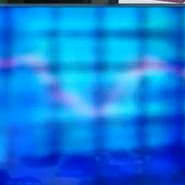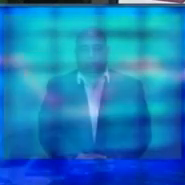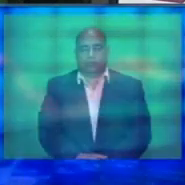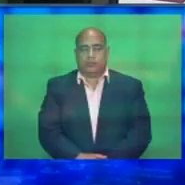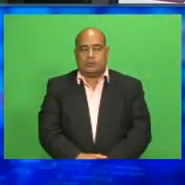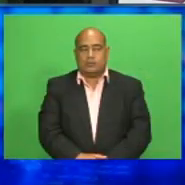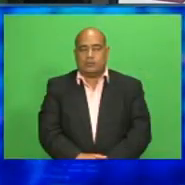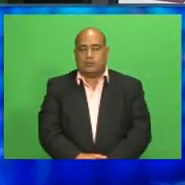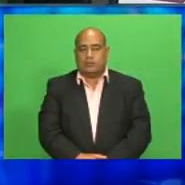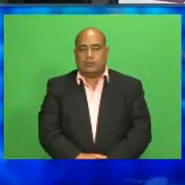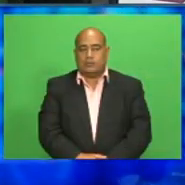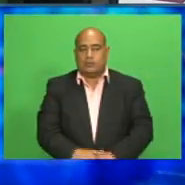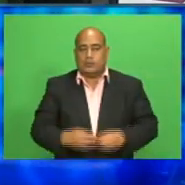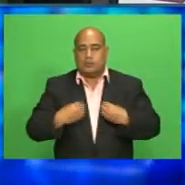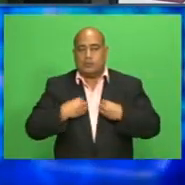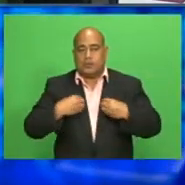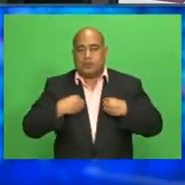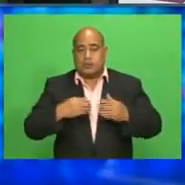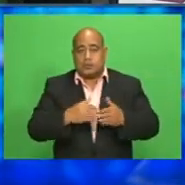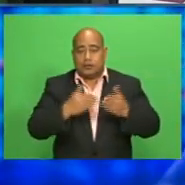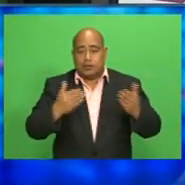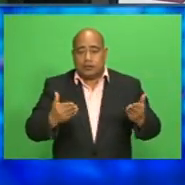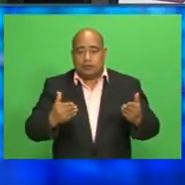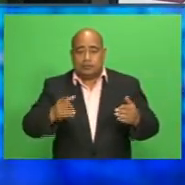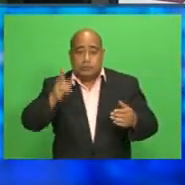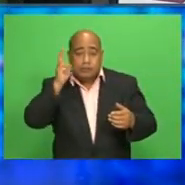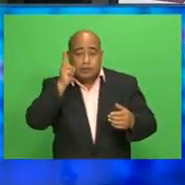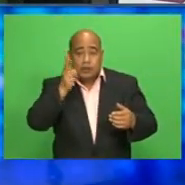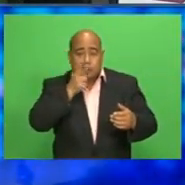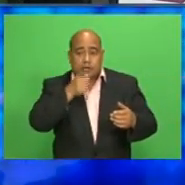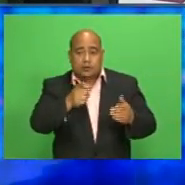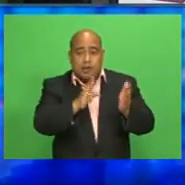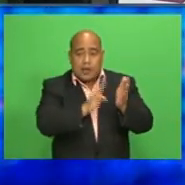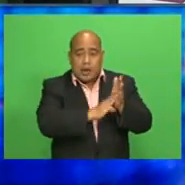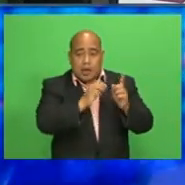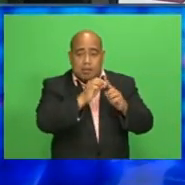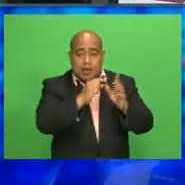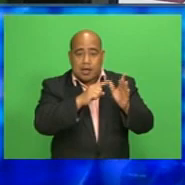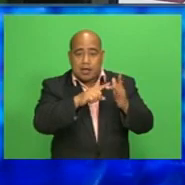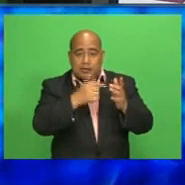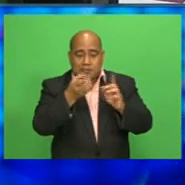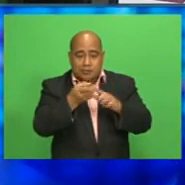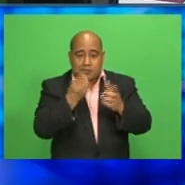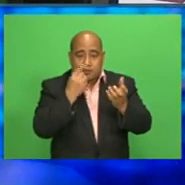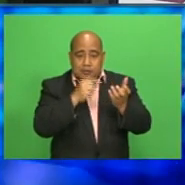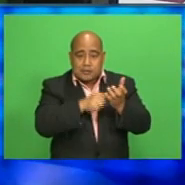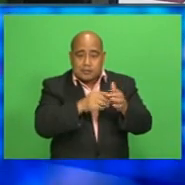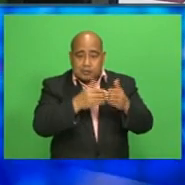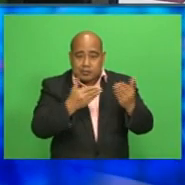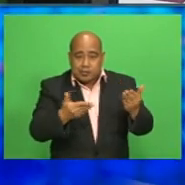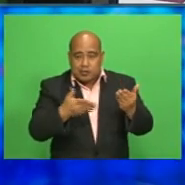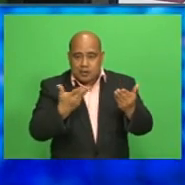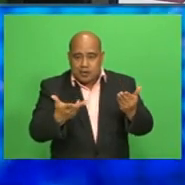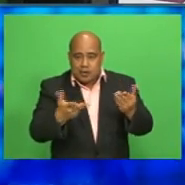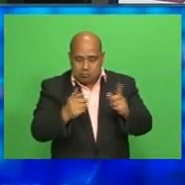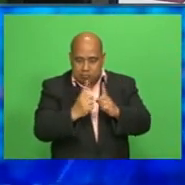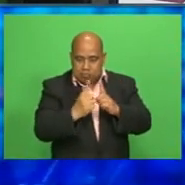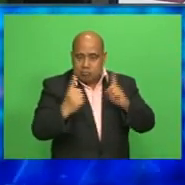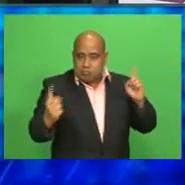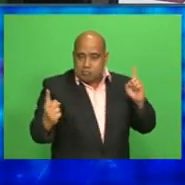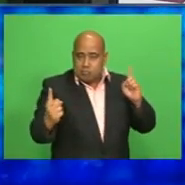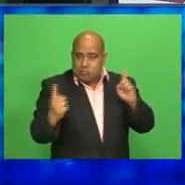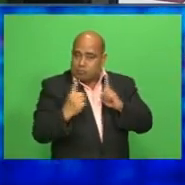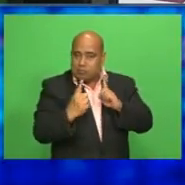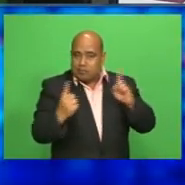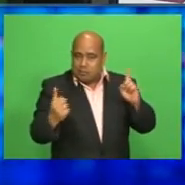More businesses are now tapping into Vodafone's M-Pesa QR Pay mobile platform due to the physical distancing and other health protection